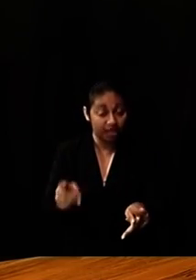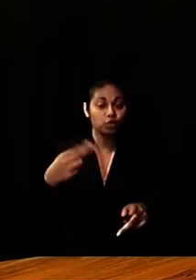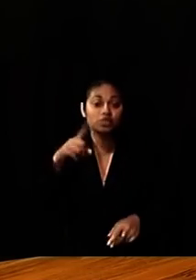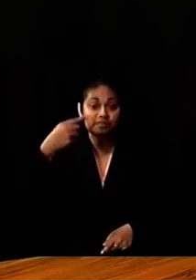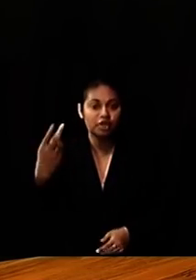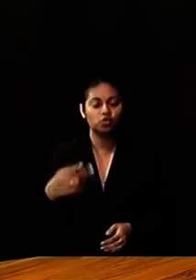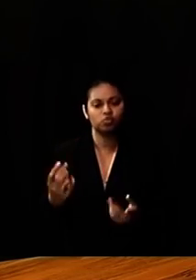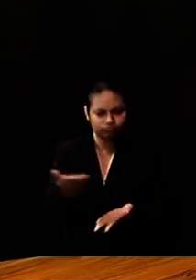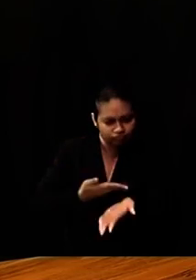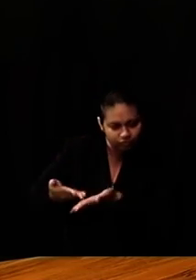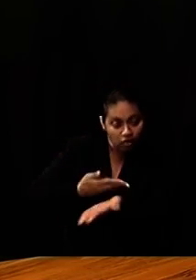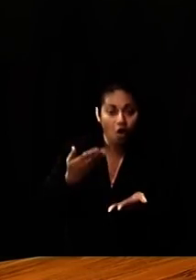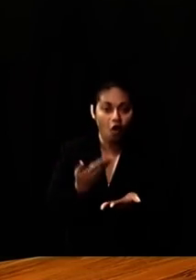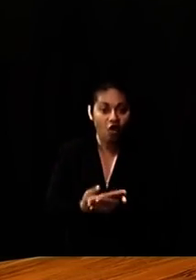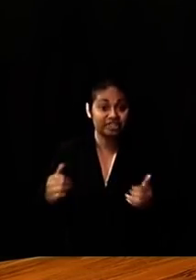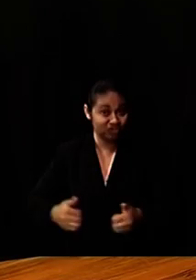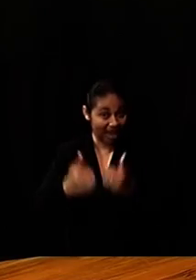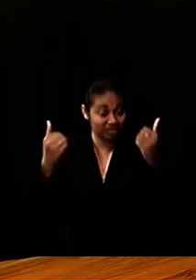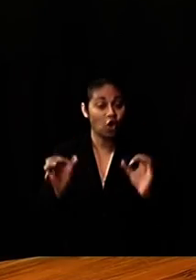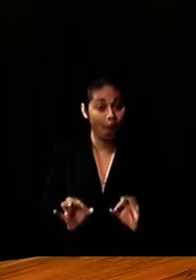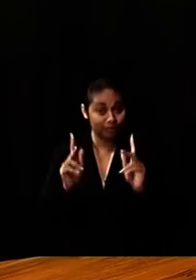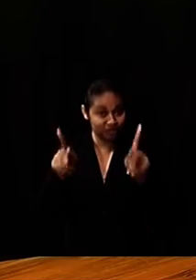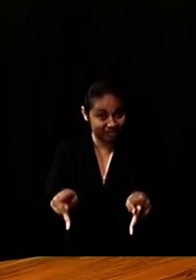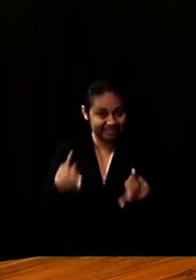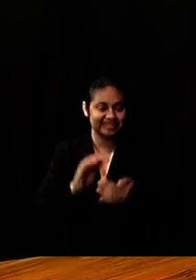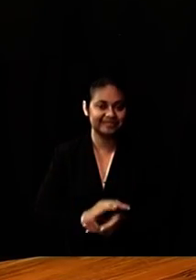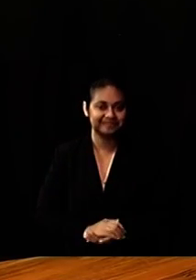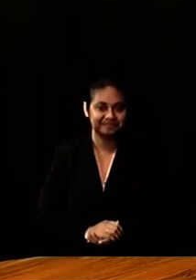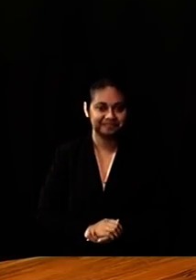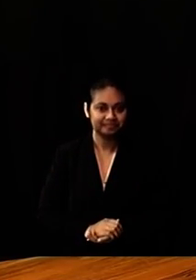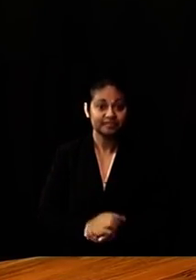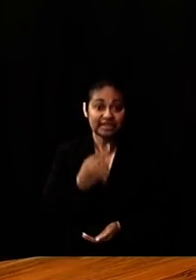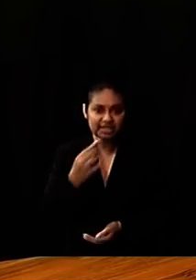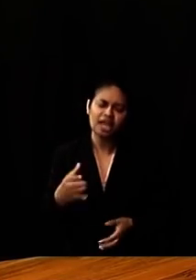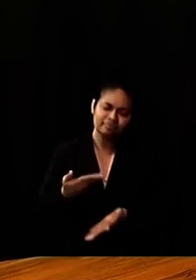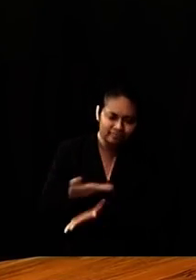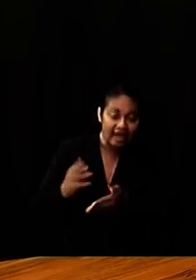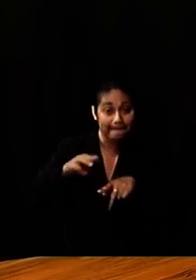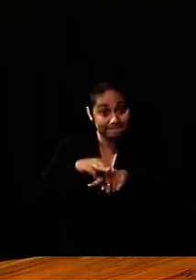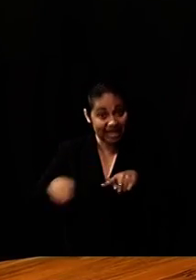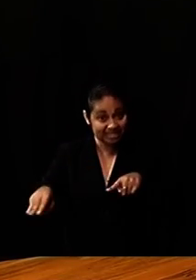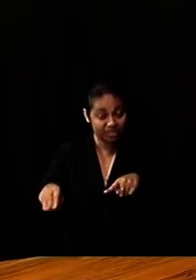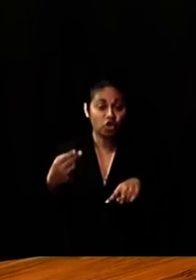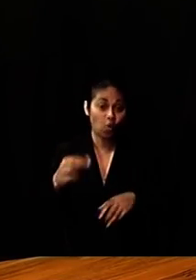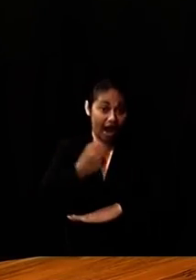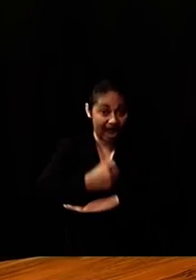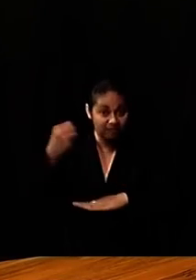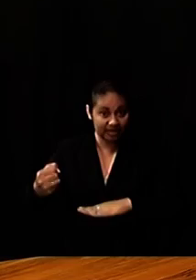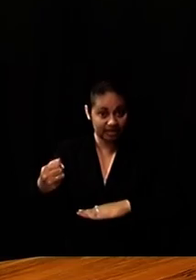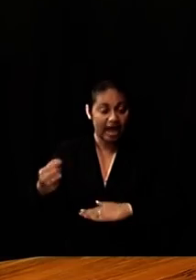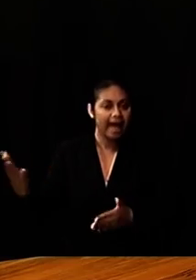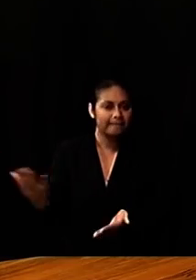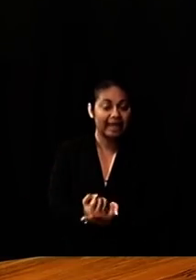to each other about these challenges and opportunities, and to convey messages to governments to have a